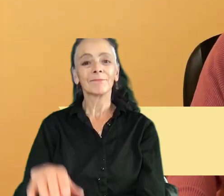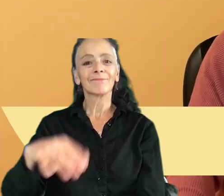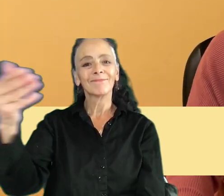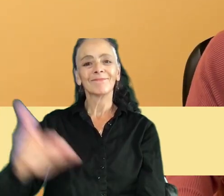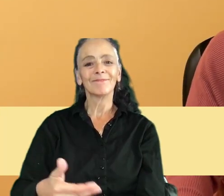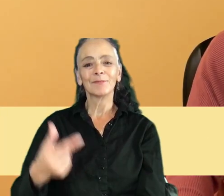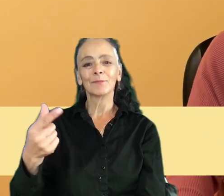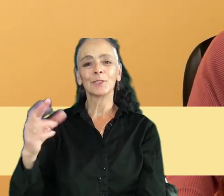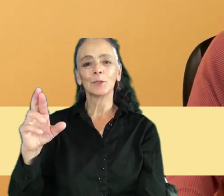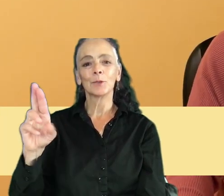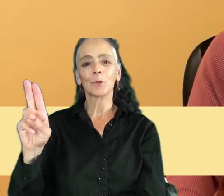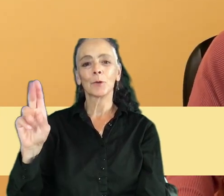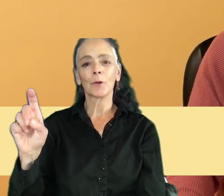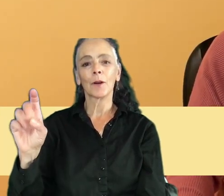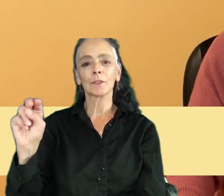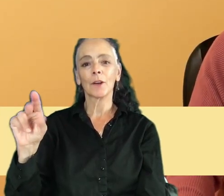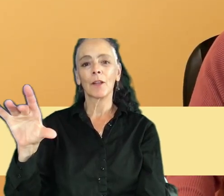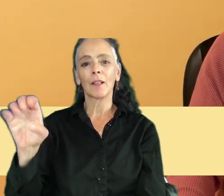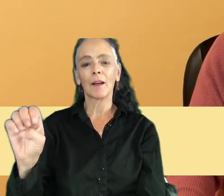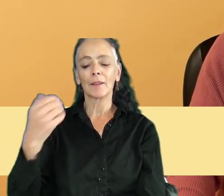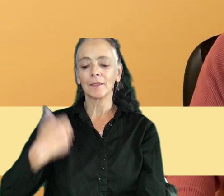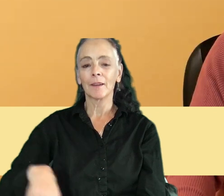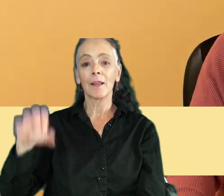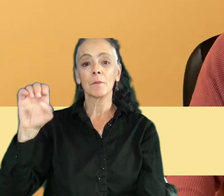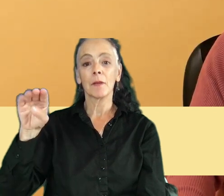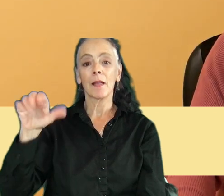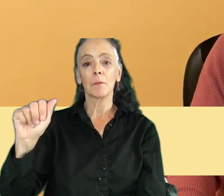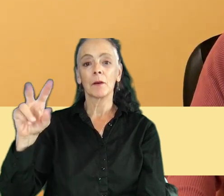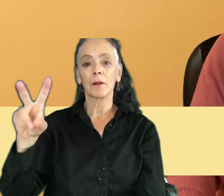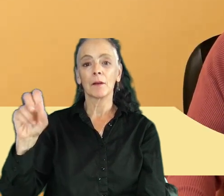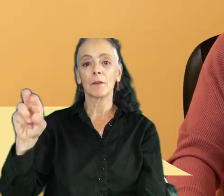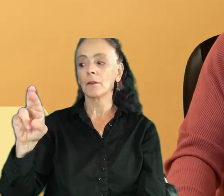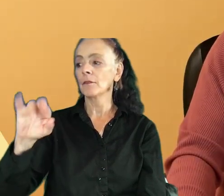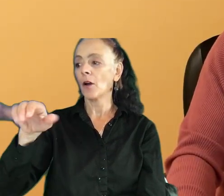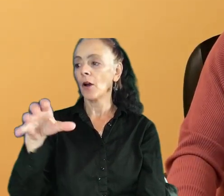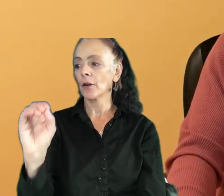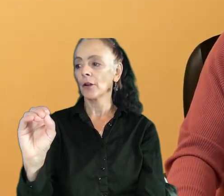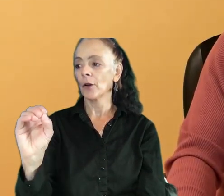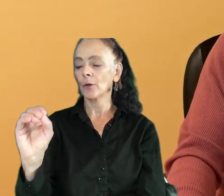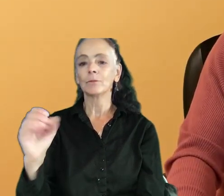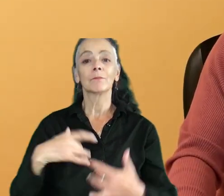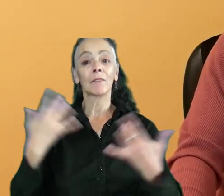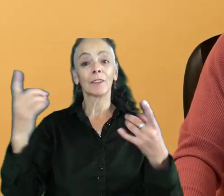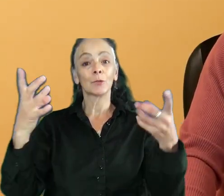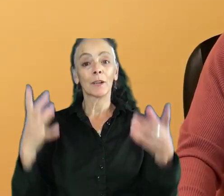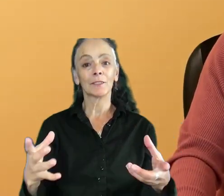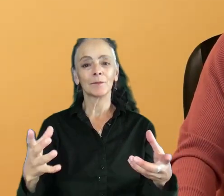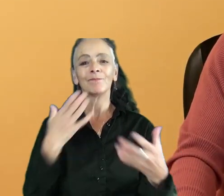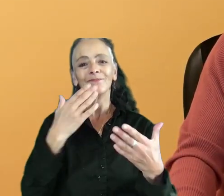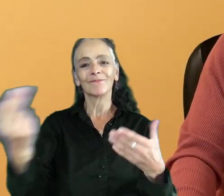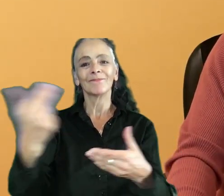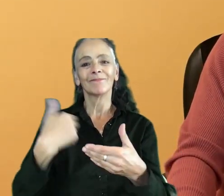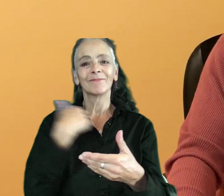welcome to grux online i'm emma vario the director of the event thank you for joining us on this